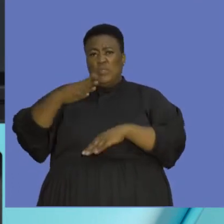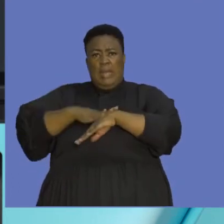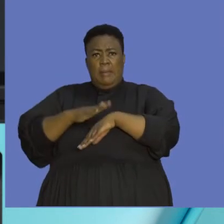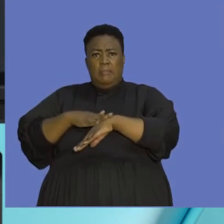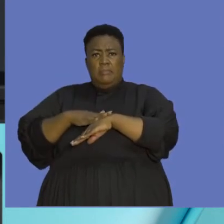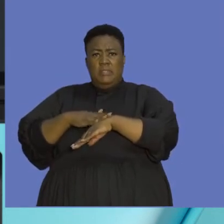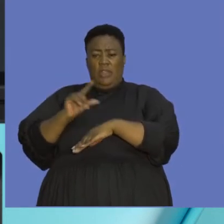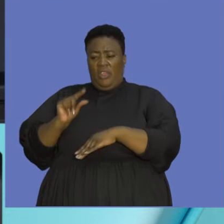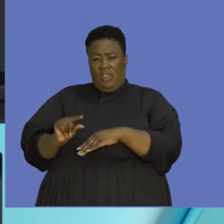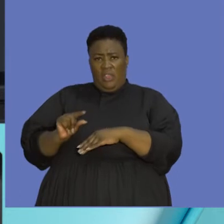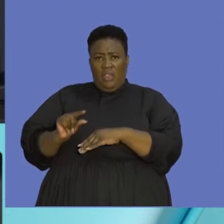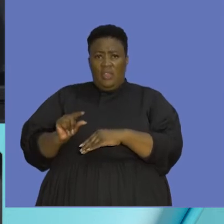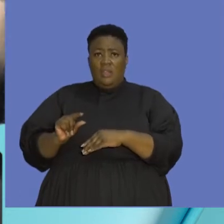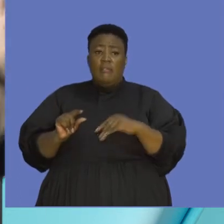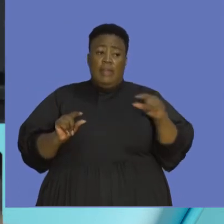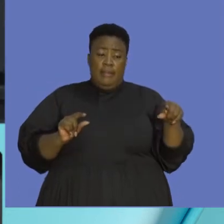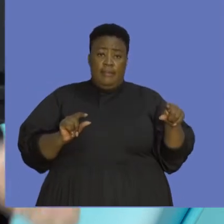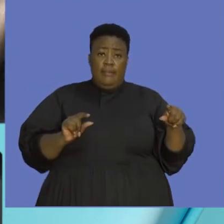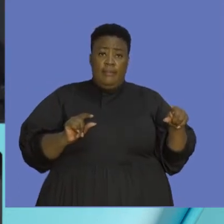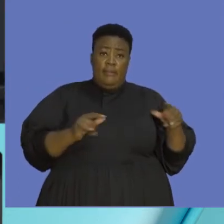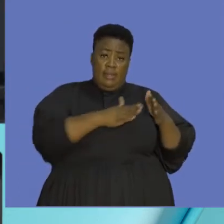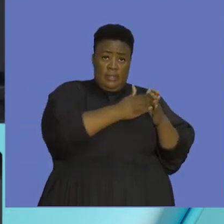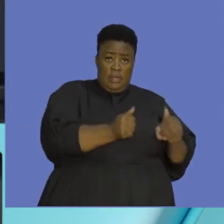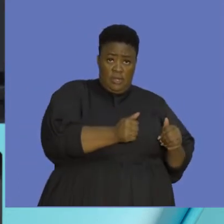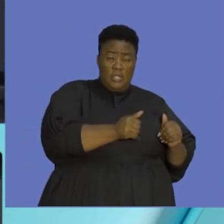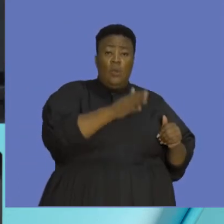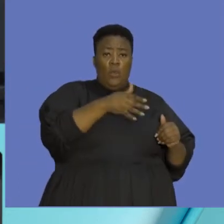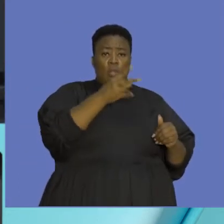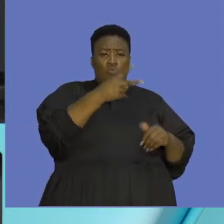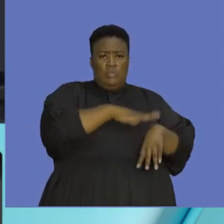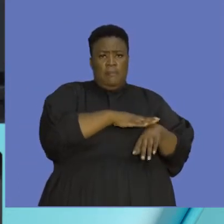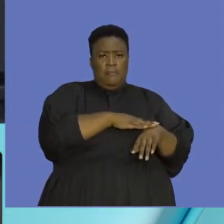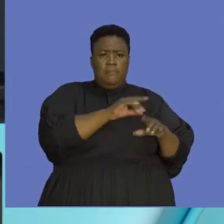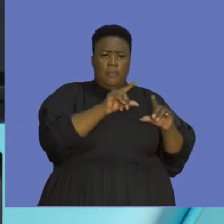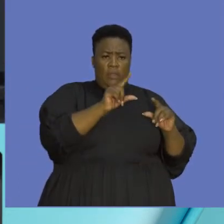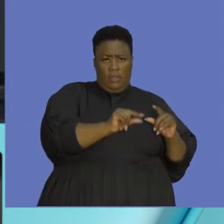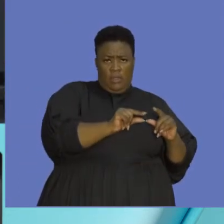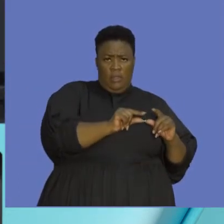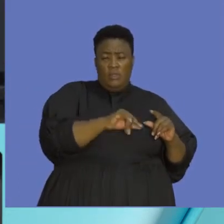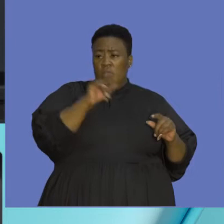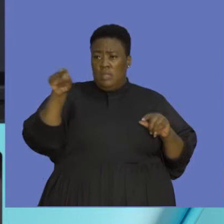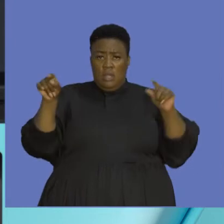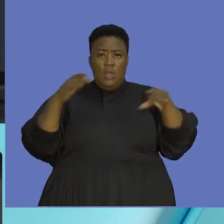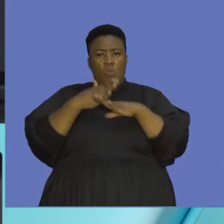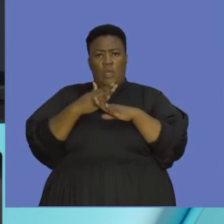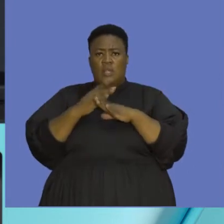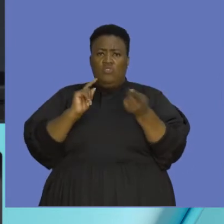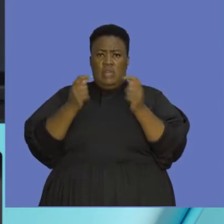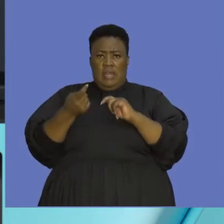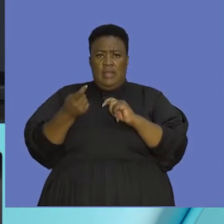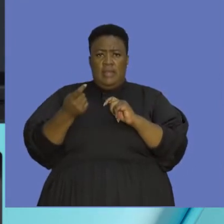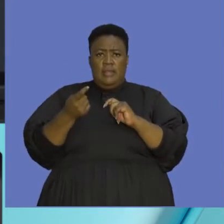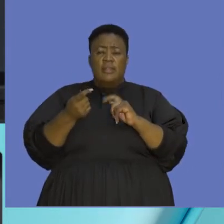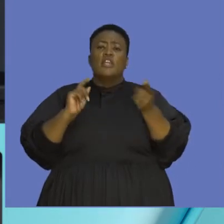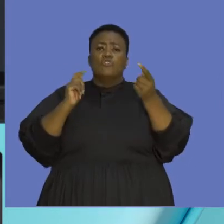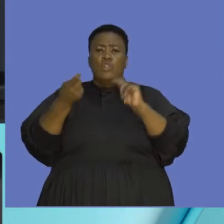times smaller, acceleration is also 2 times smaller. So they work together, they change by